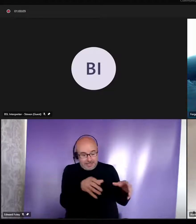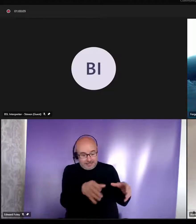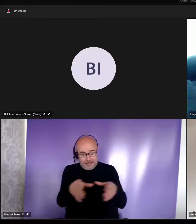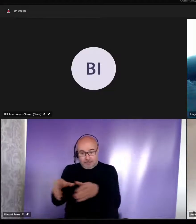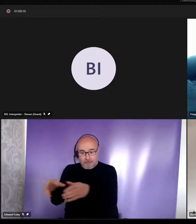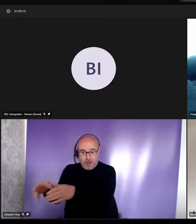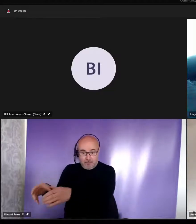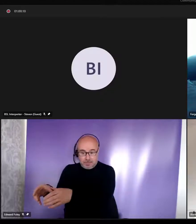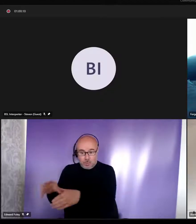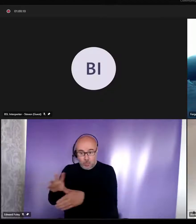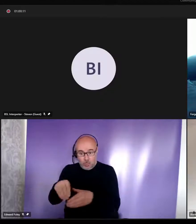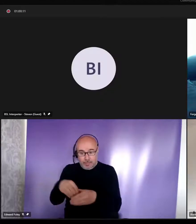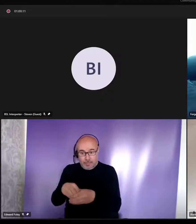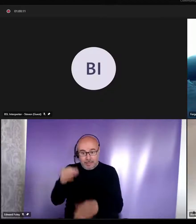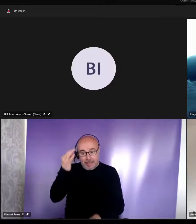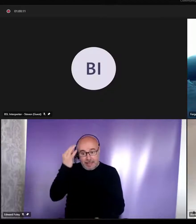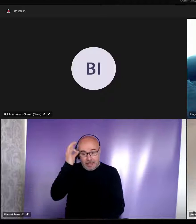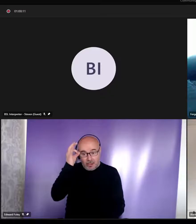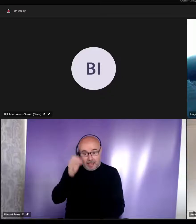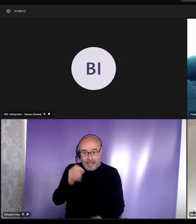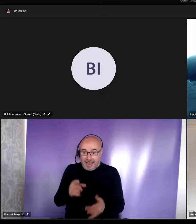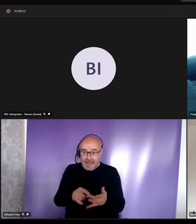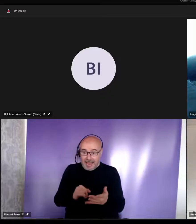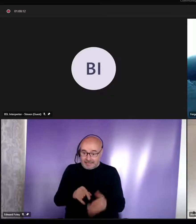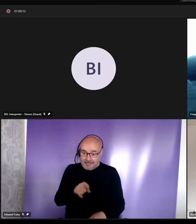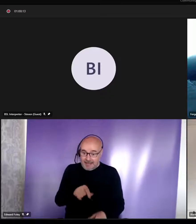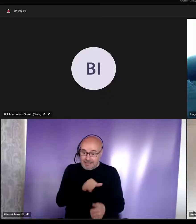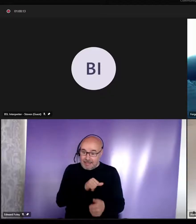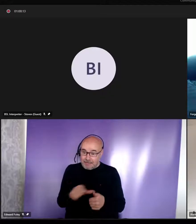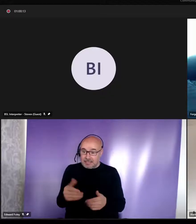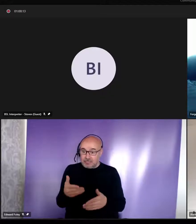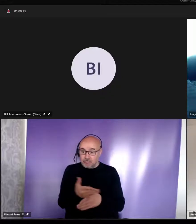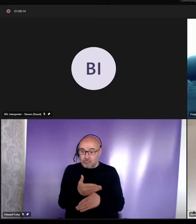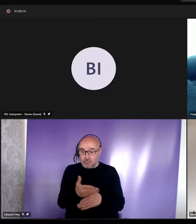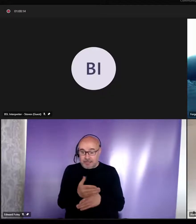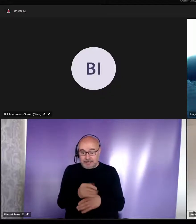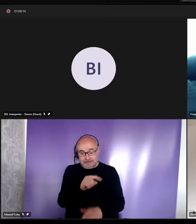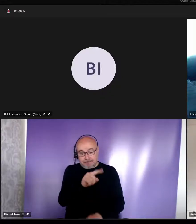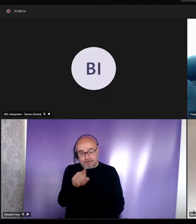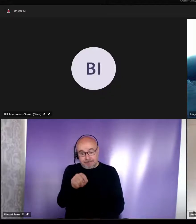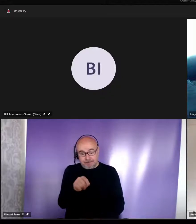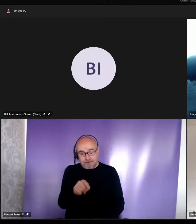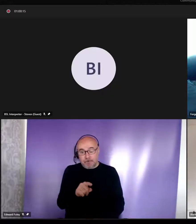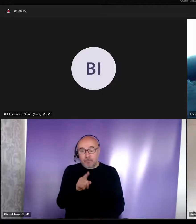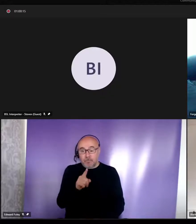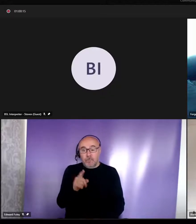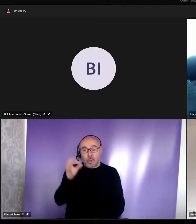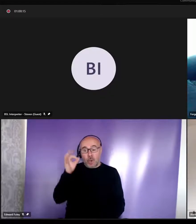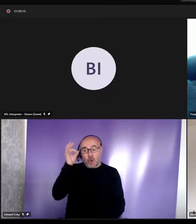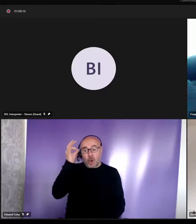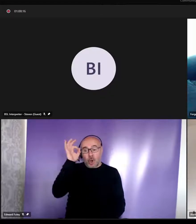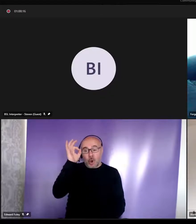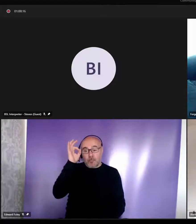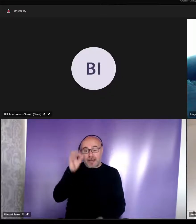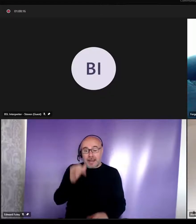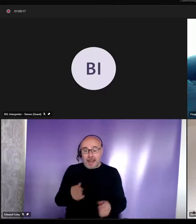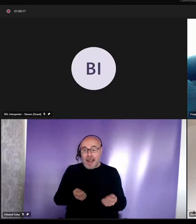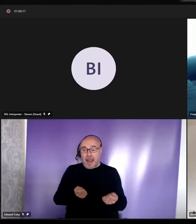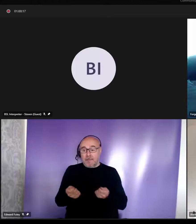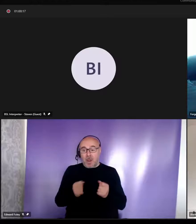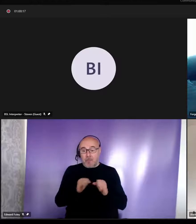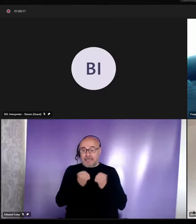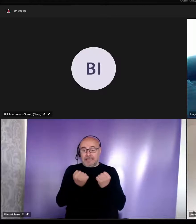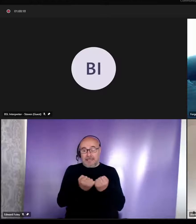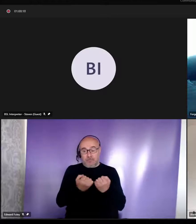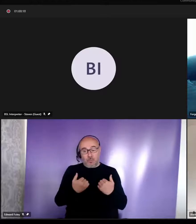is that really the best custom and practice? And I think as a corporate management team, we do recognise that. And again, Chair, not to